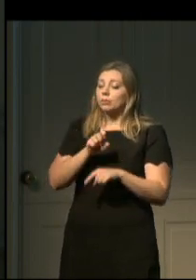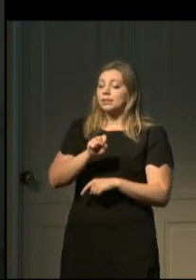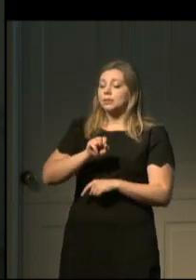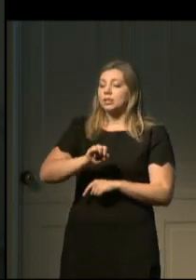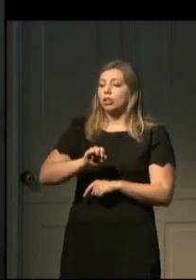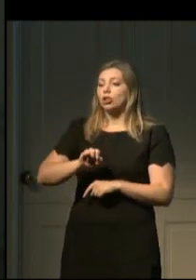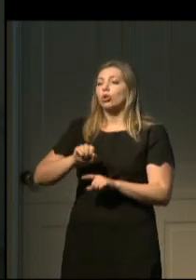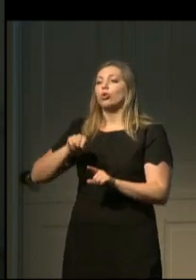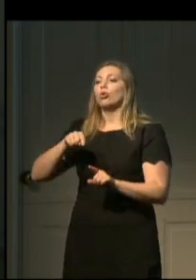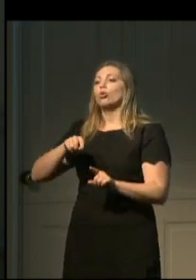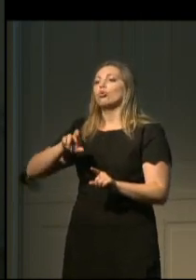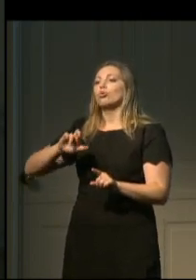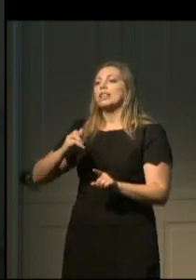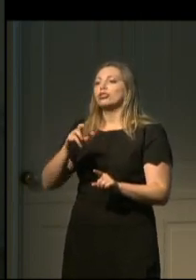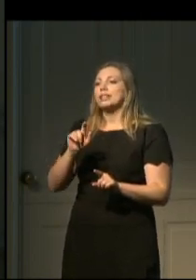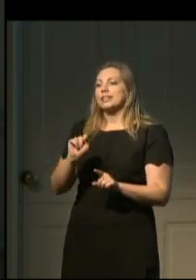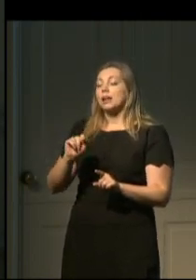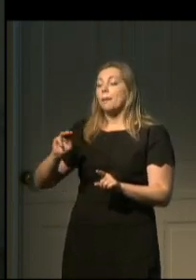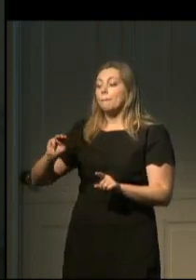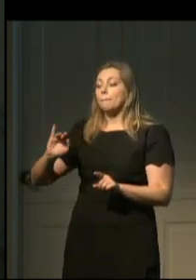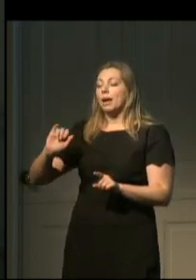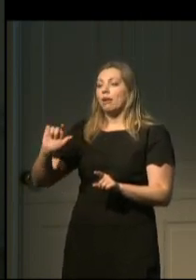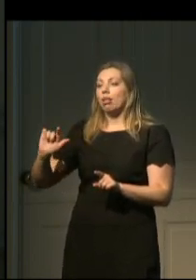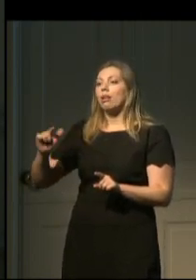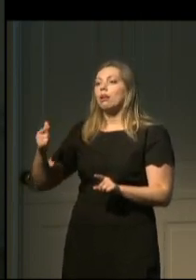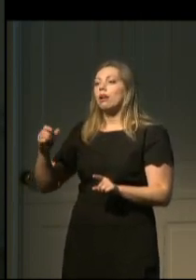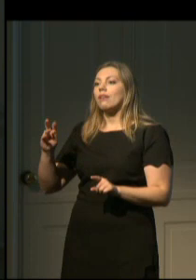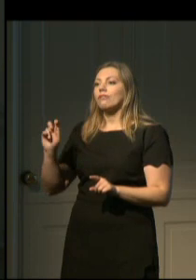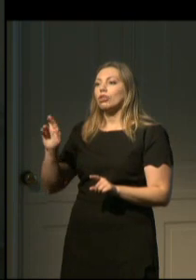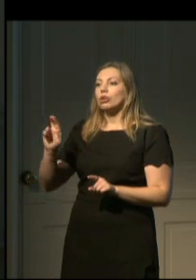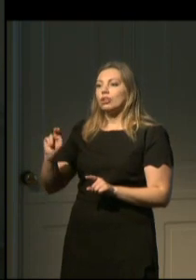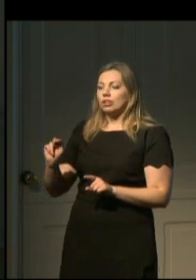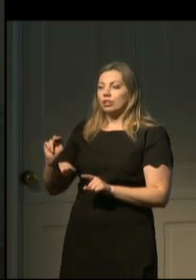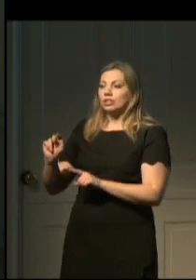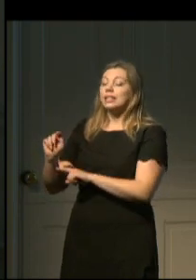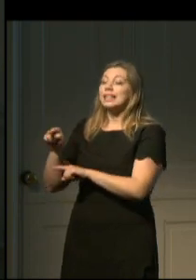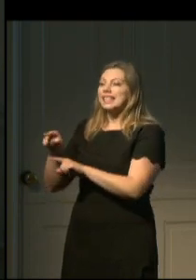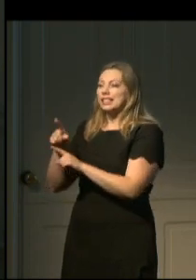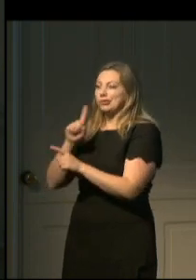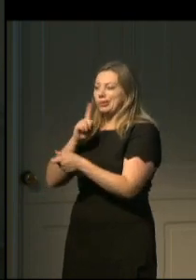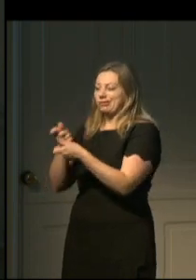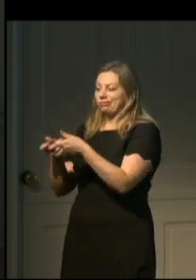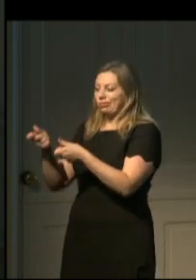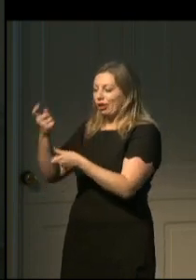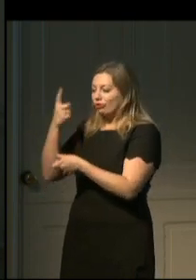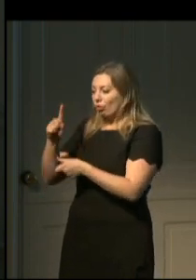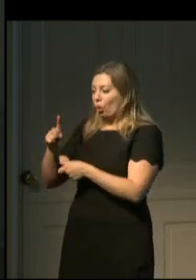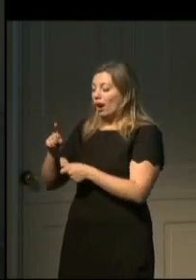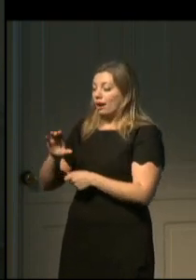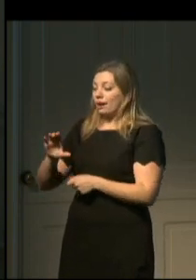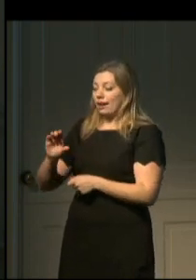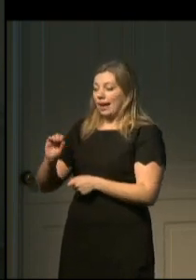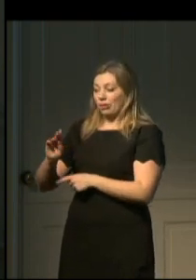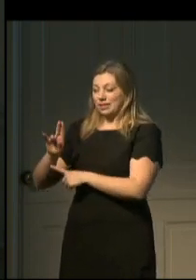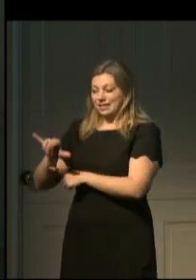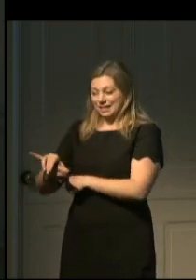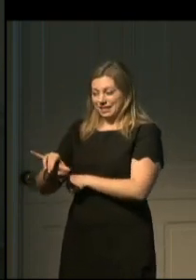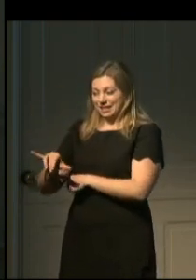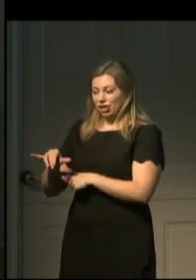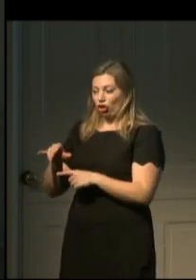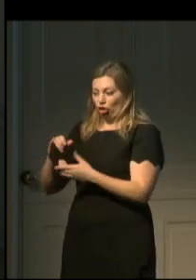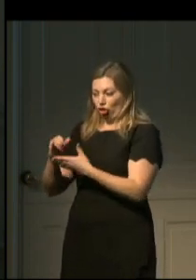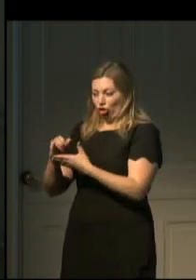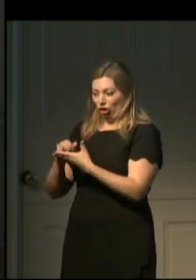Michael Govan, who is the director of the LA County Museum of Art, one of the US museums that was a very